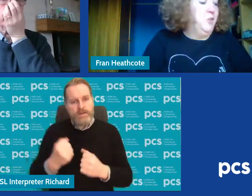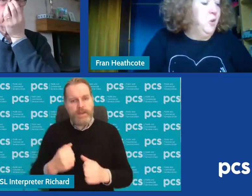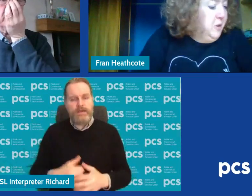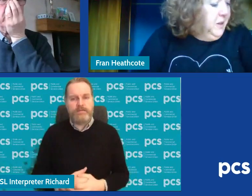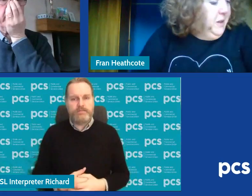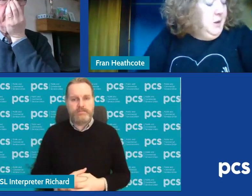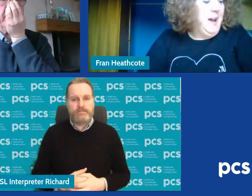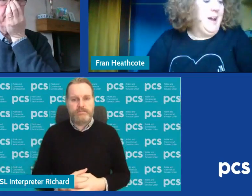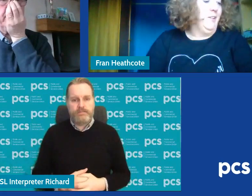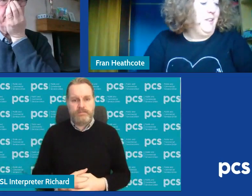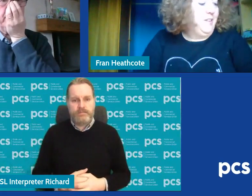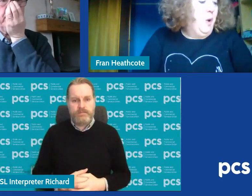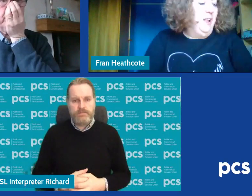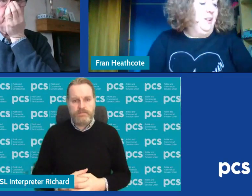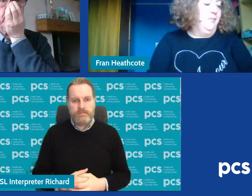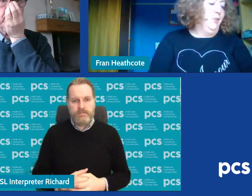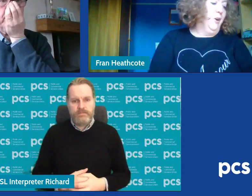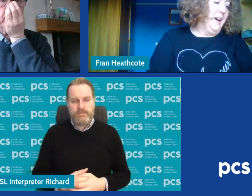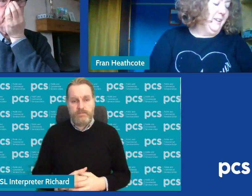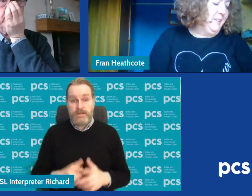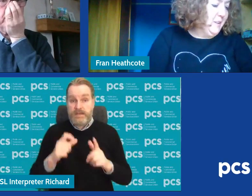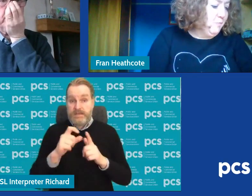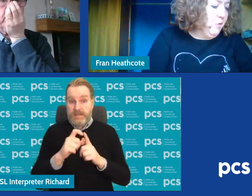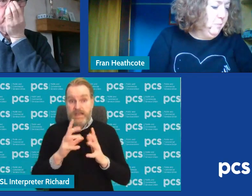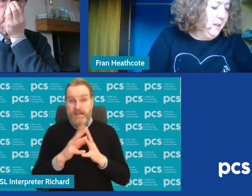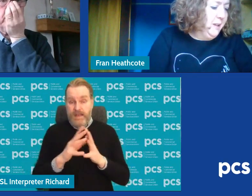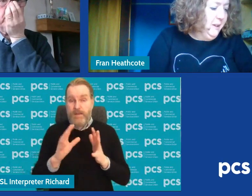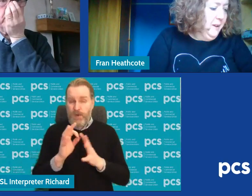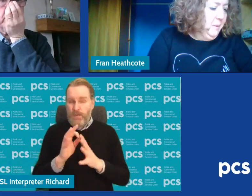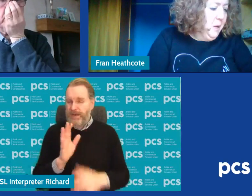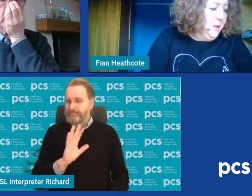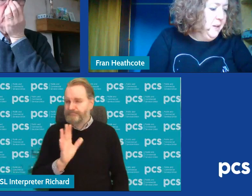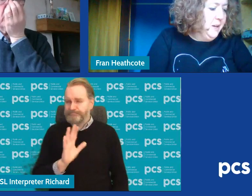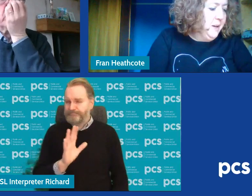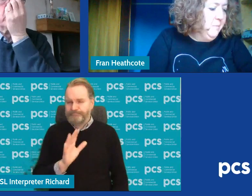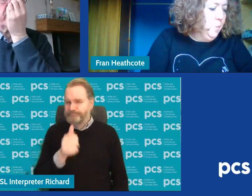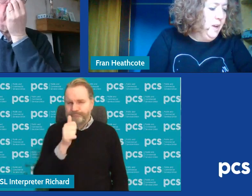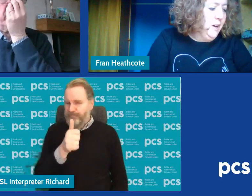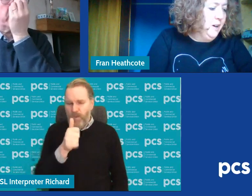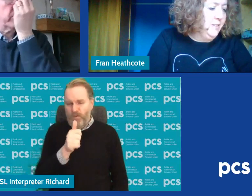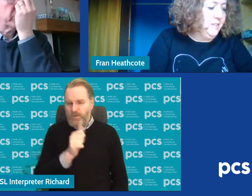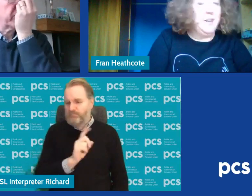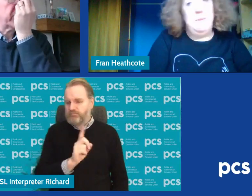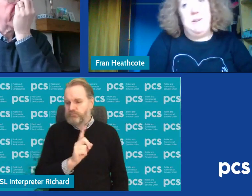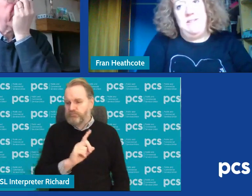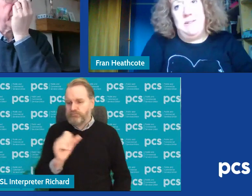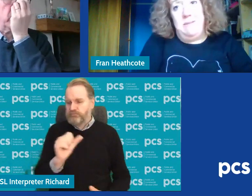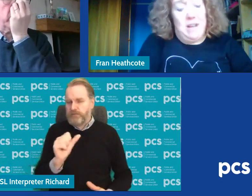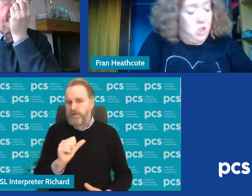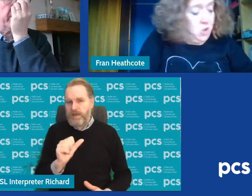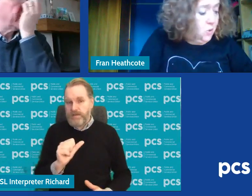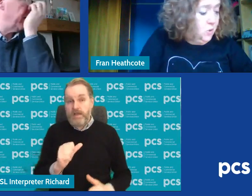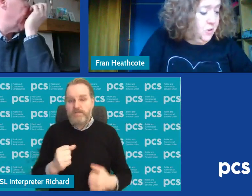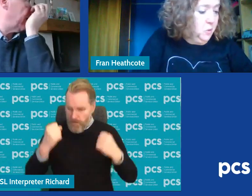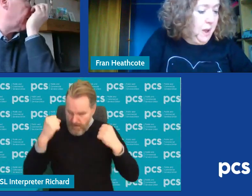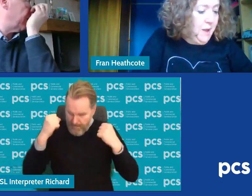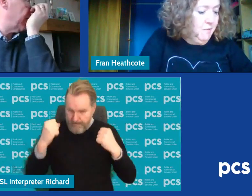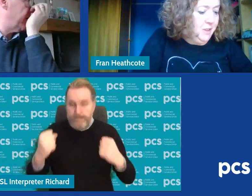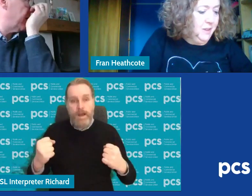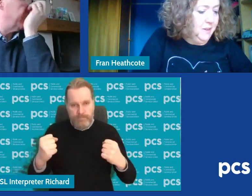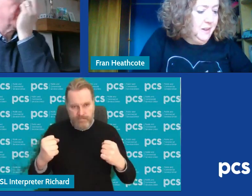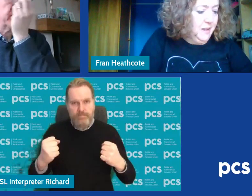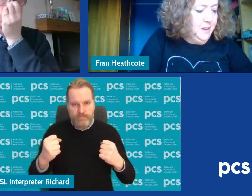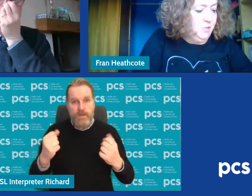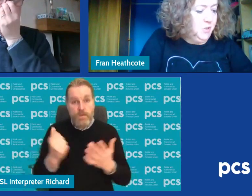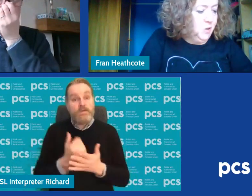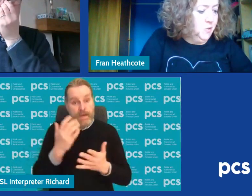DWP have not handled this well and have not handled this promptly. But we are determined to make sure that